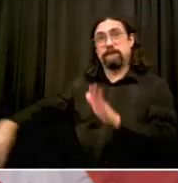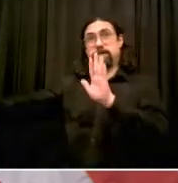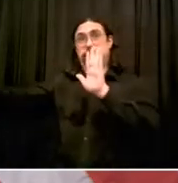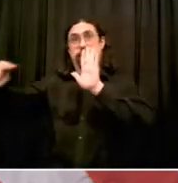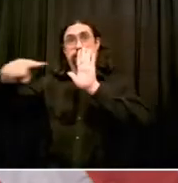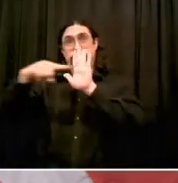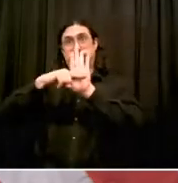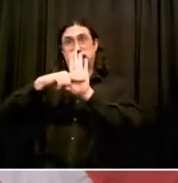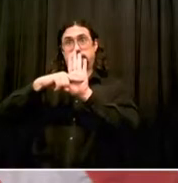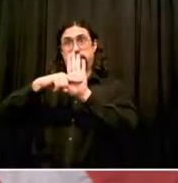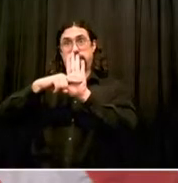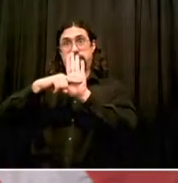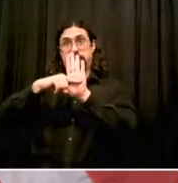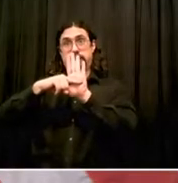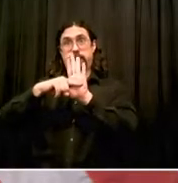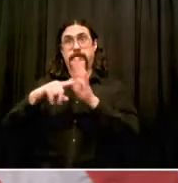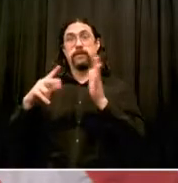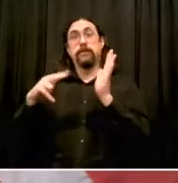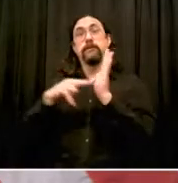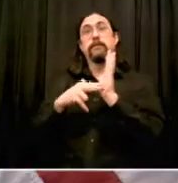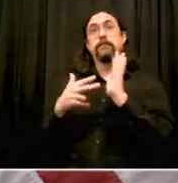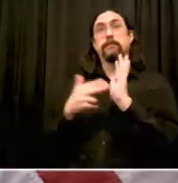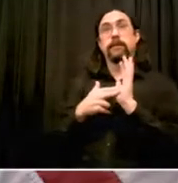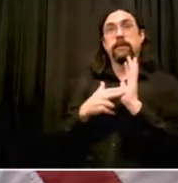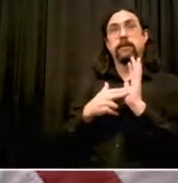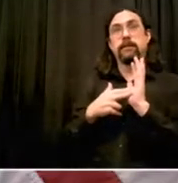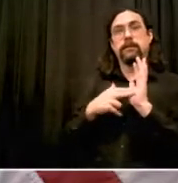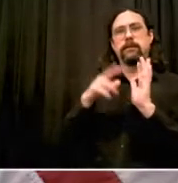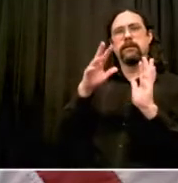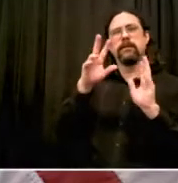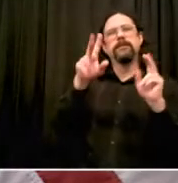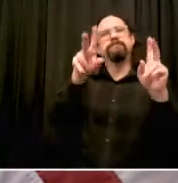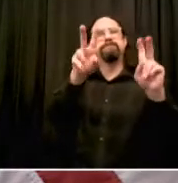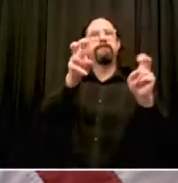Yorkers as we do it. Good answer. Jay, anything to add?